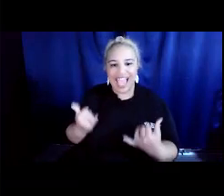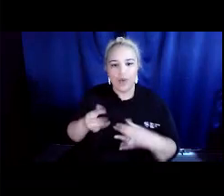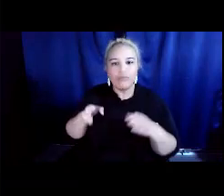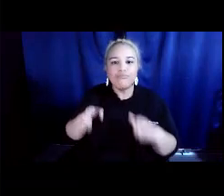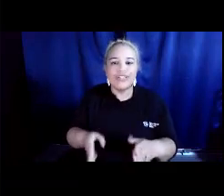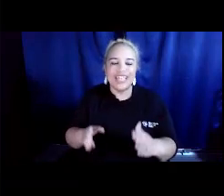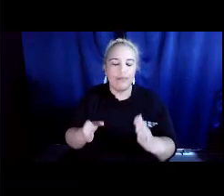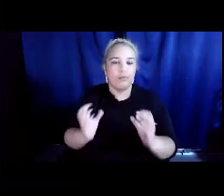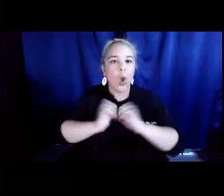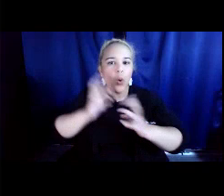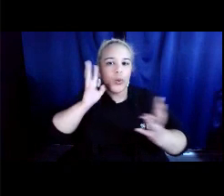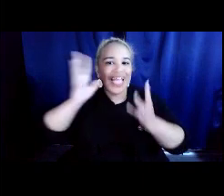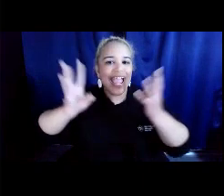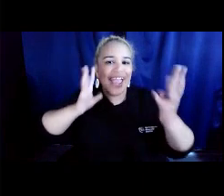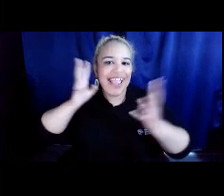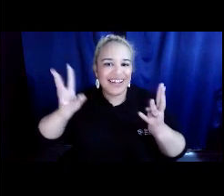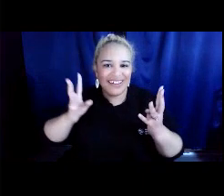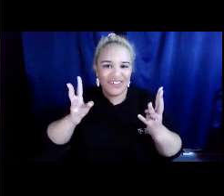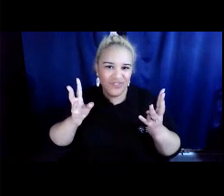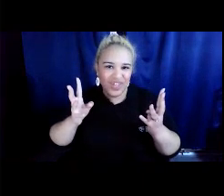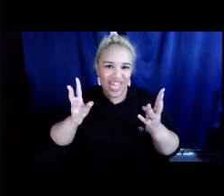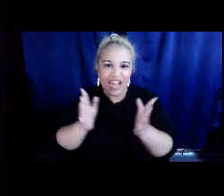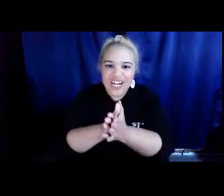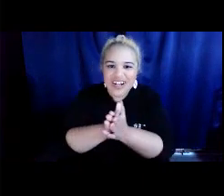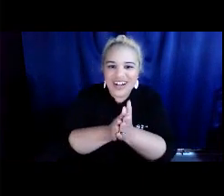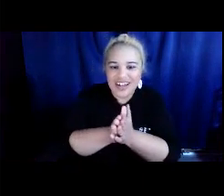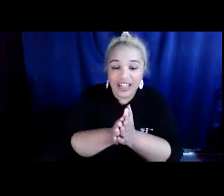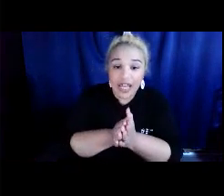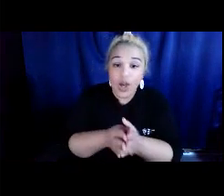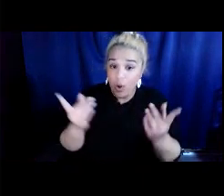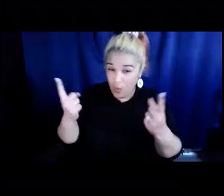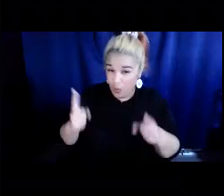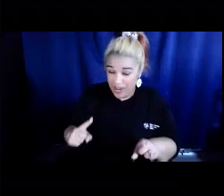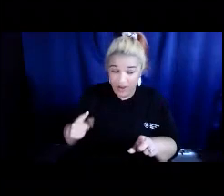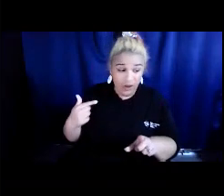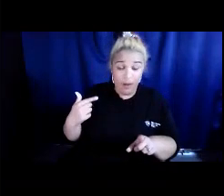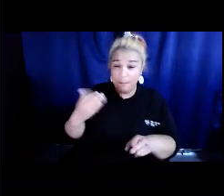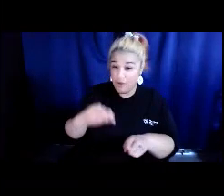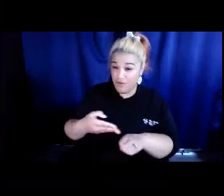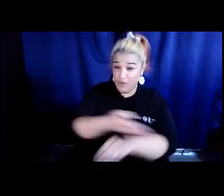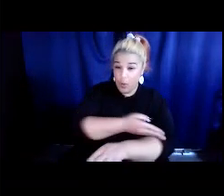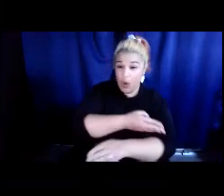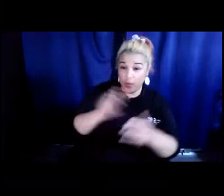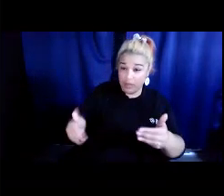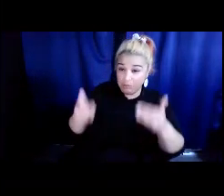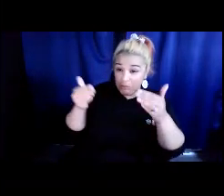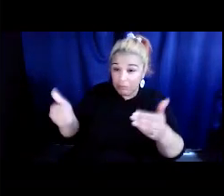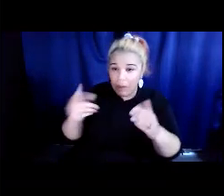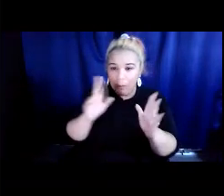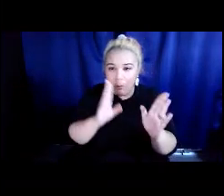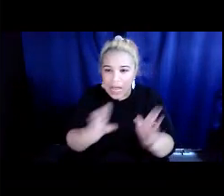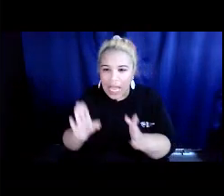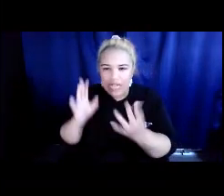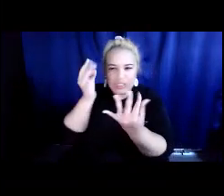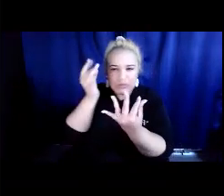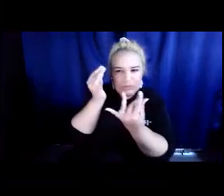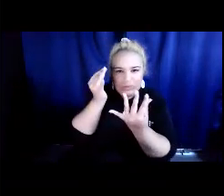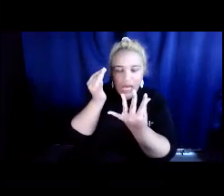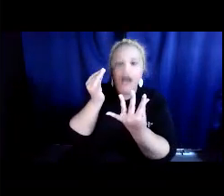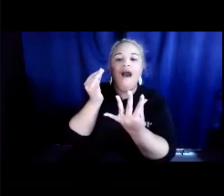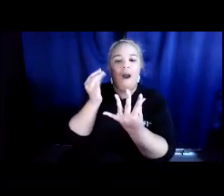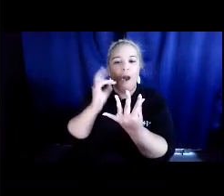workplace. Prioritizing accessibility and inclusion in communities creates environments where everyone can